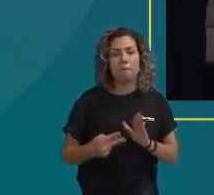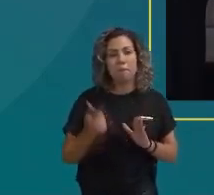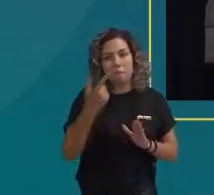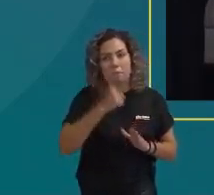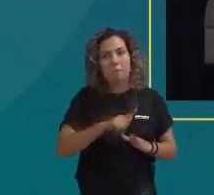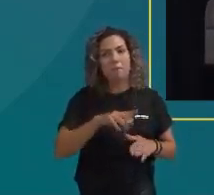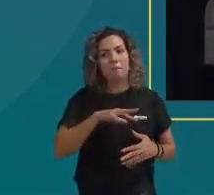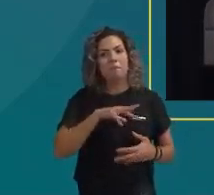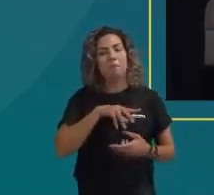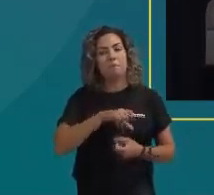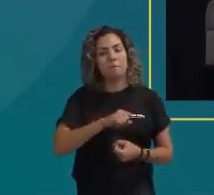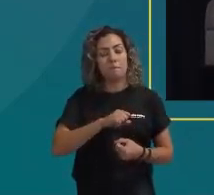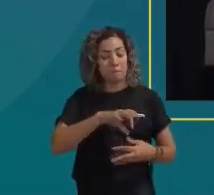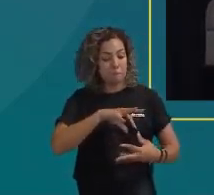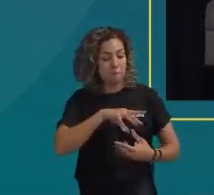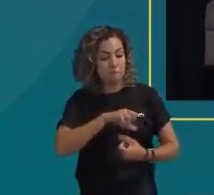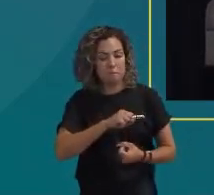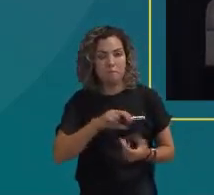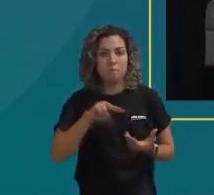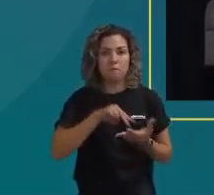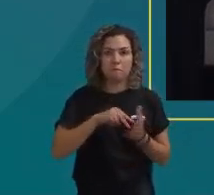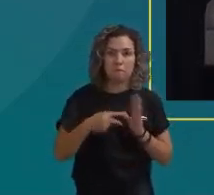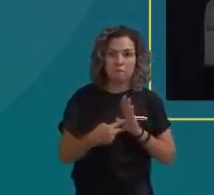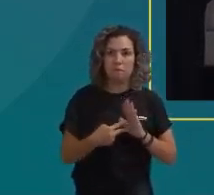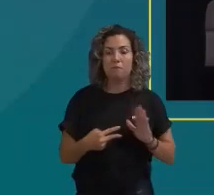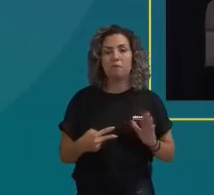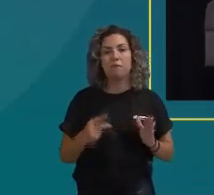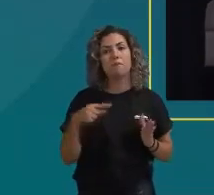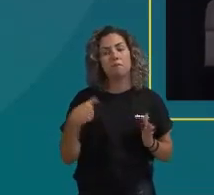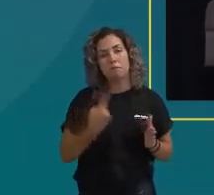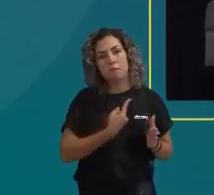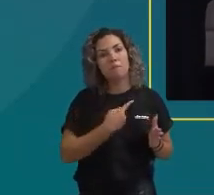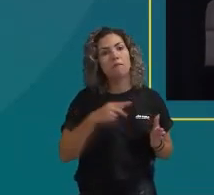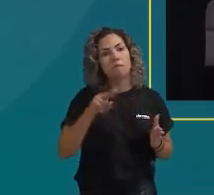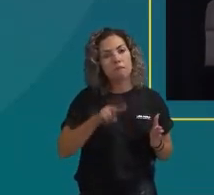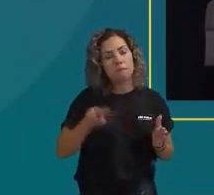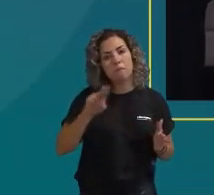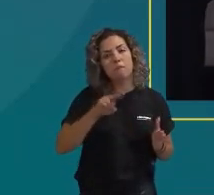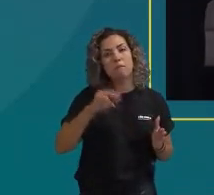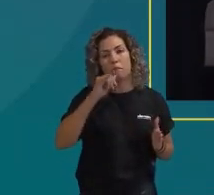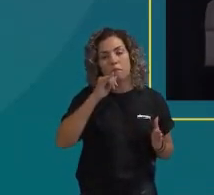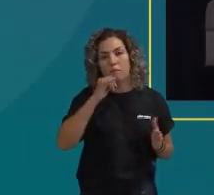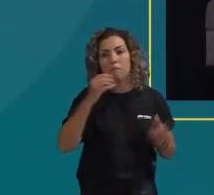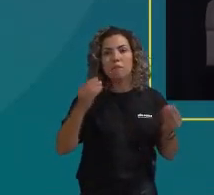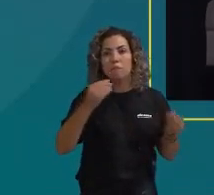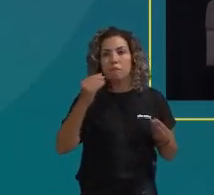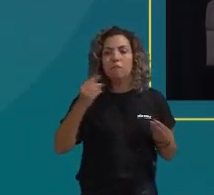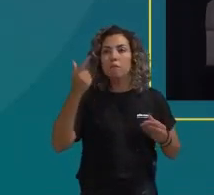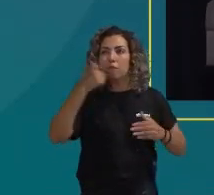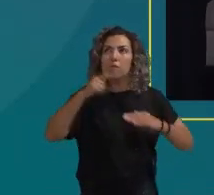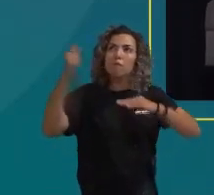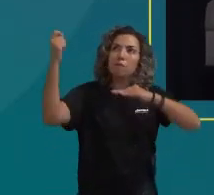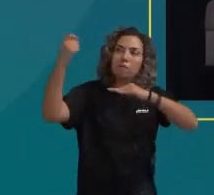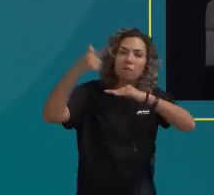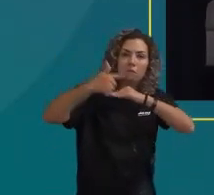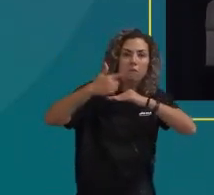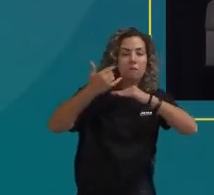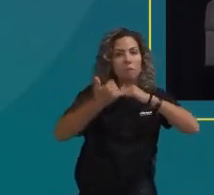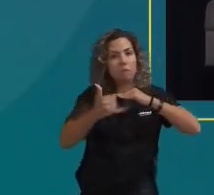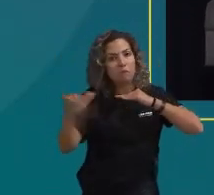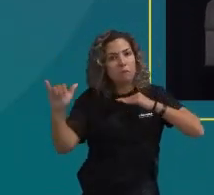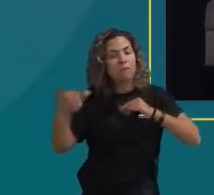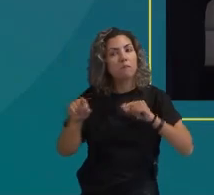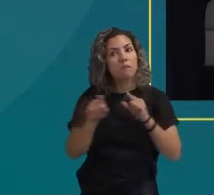did this. That is solar paneling, then nature-based solution for sewage, waste